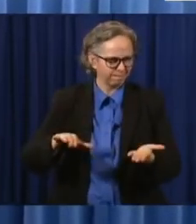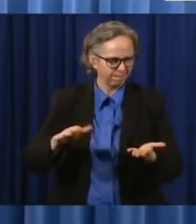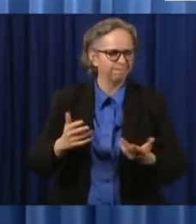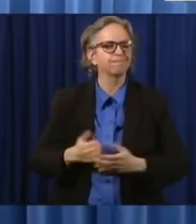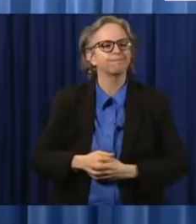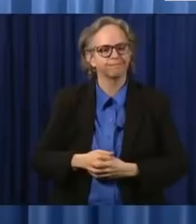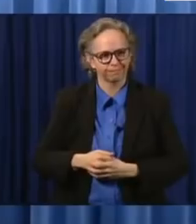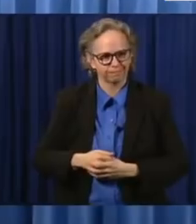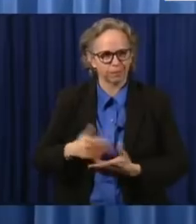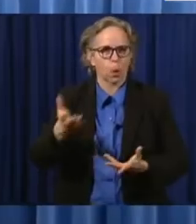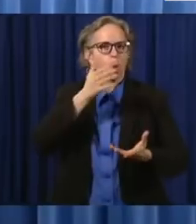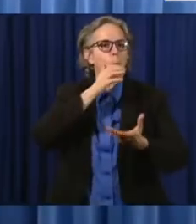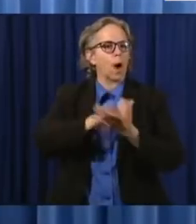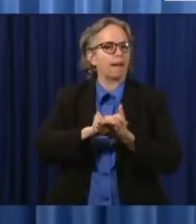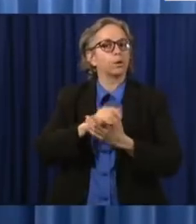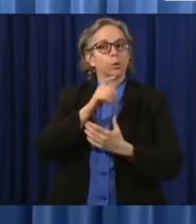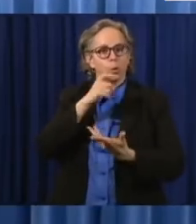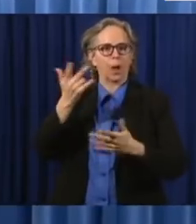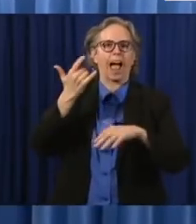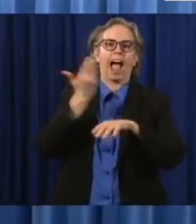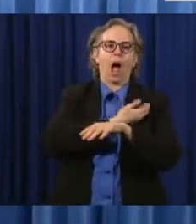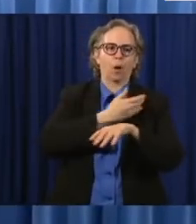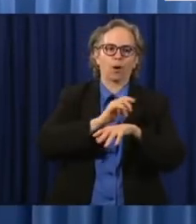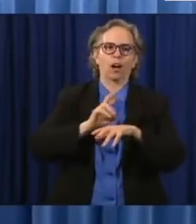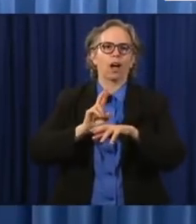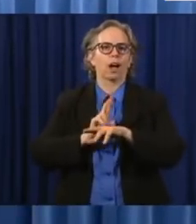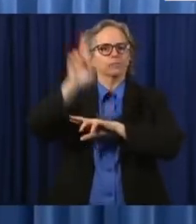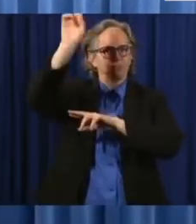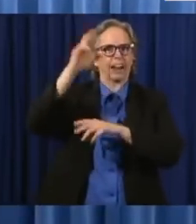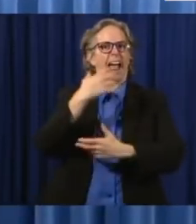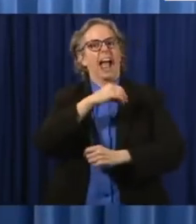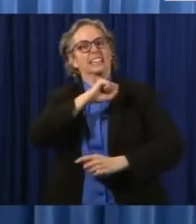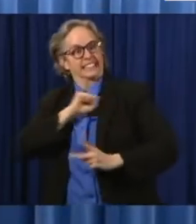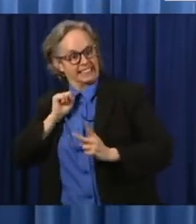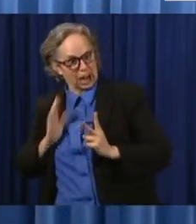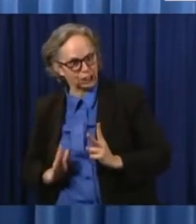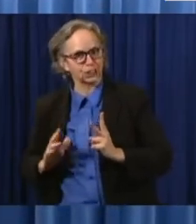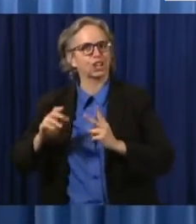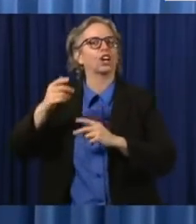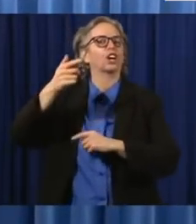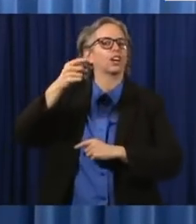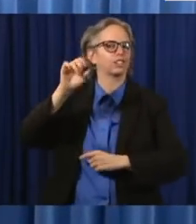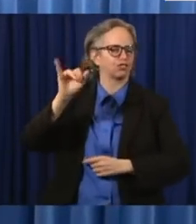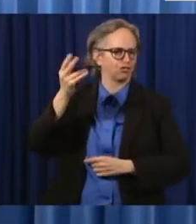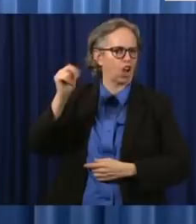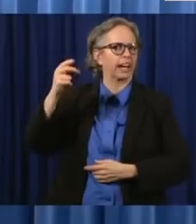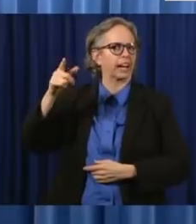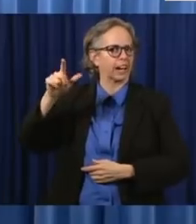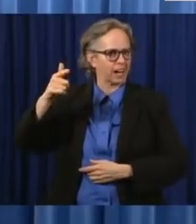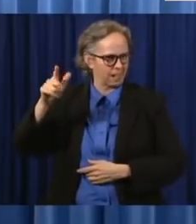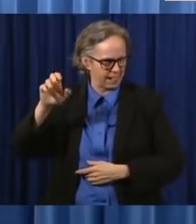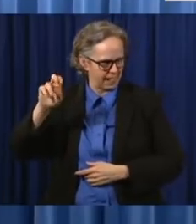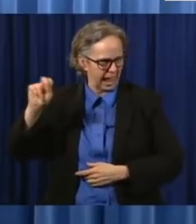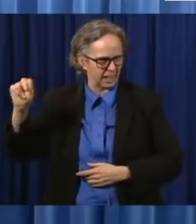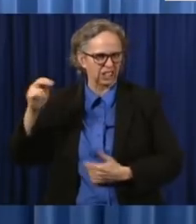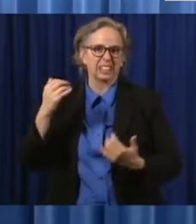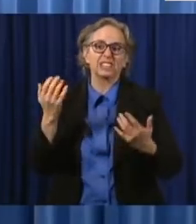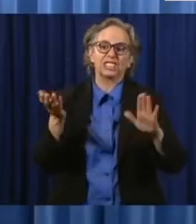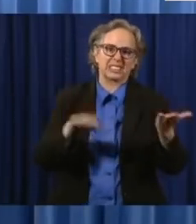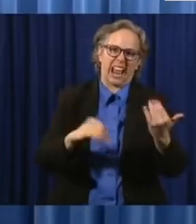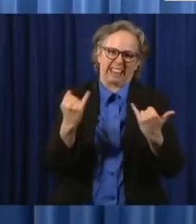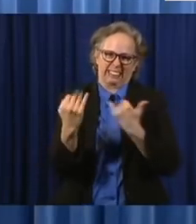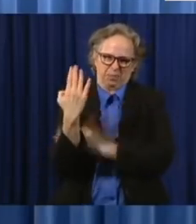Glenn. She passed away, we're told, this morning at a nursing facility in St. Paul near